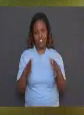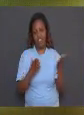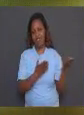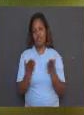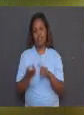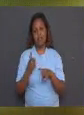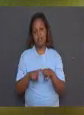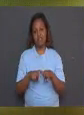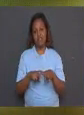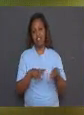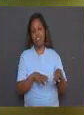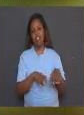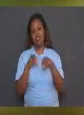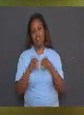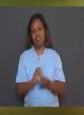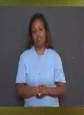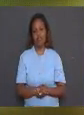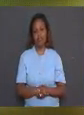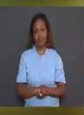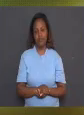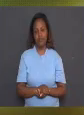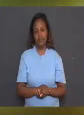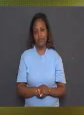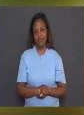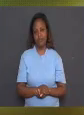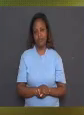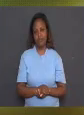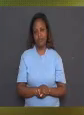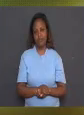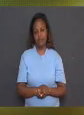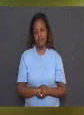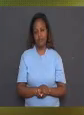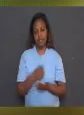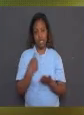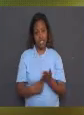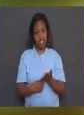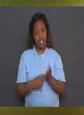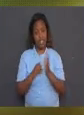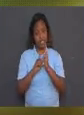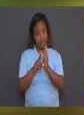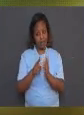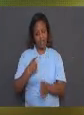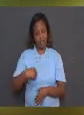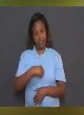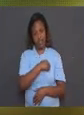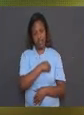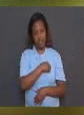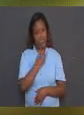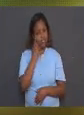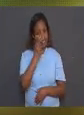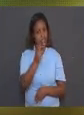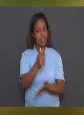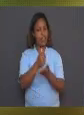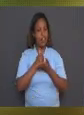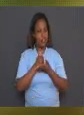Welcome back, teacher. Welcome back, students. This example